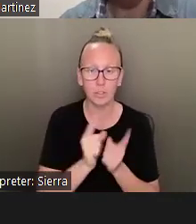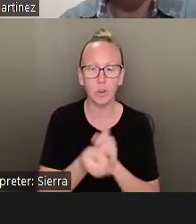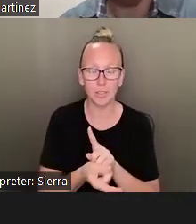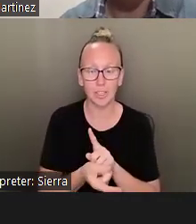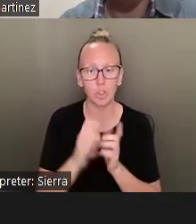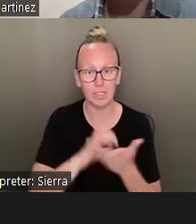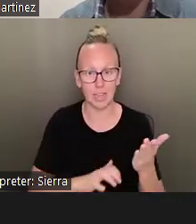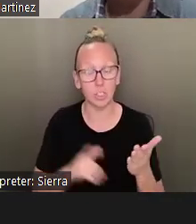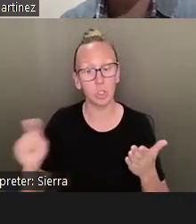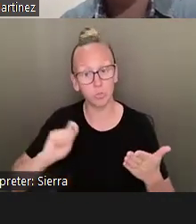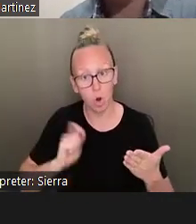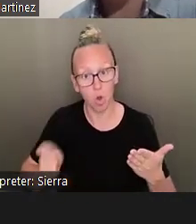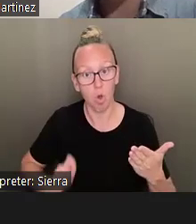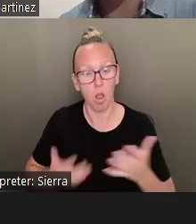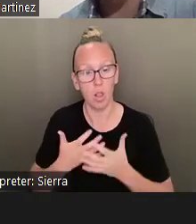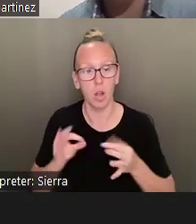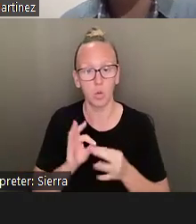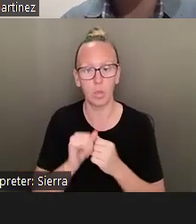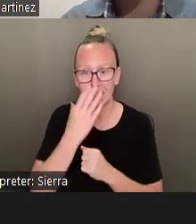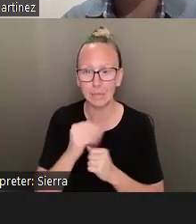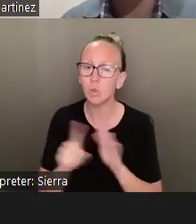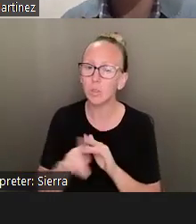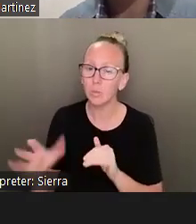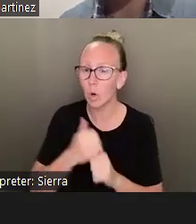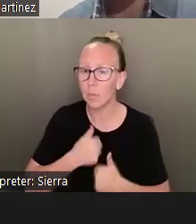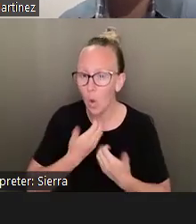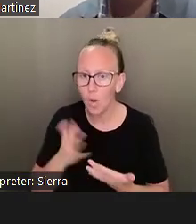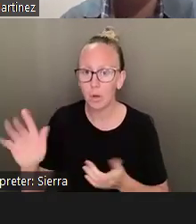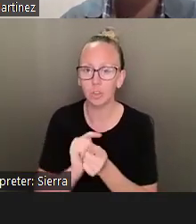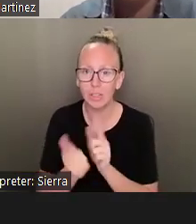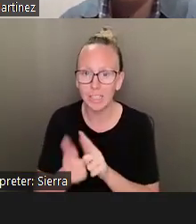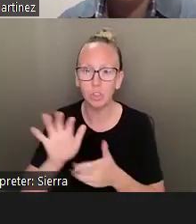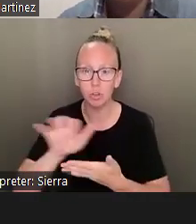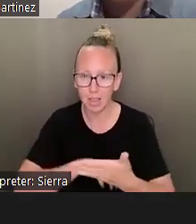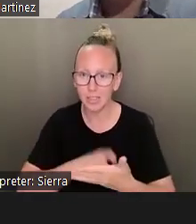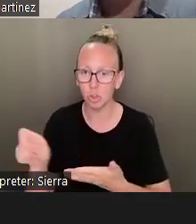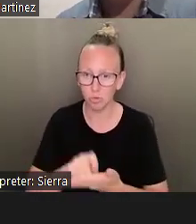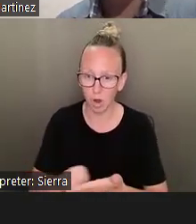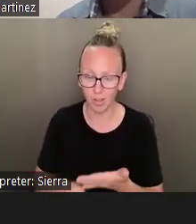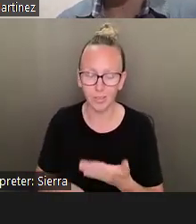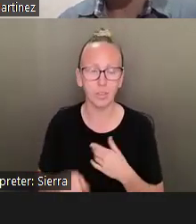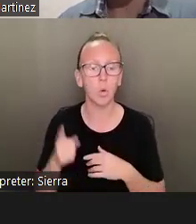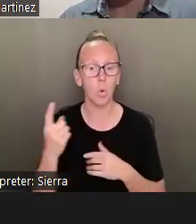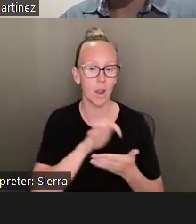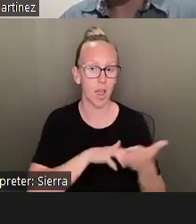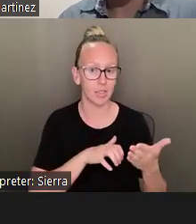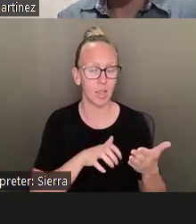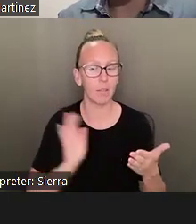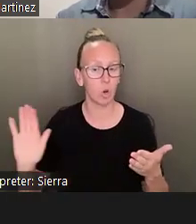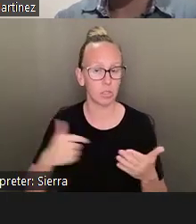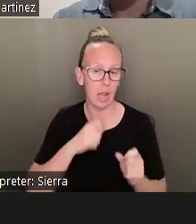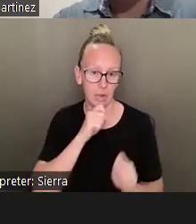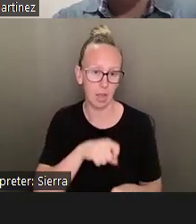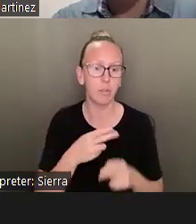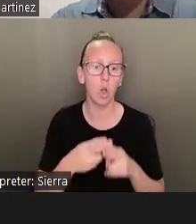wrote extensively about sleep. It appears often in her poems, in her translations, in her essays. And there is an essay of hers that I really love called